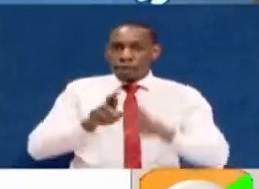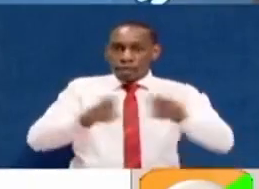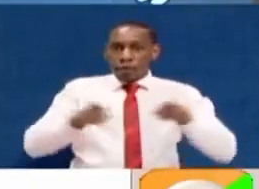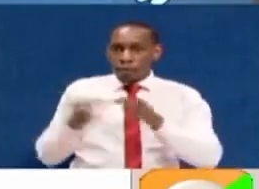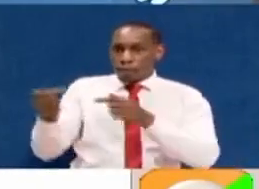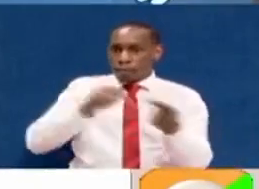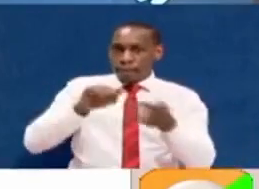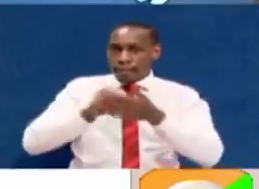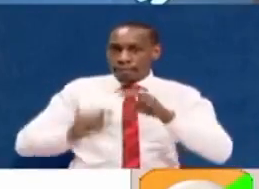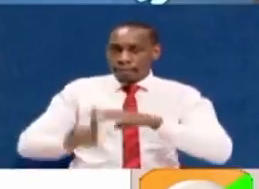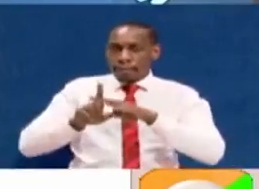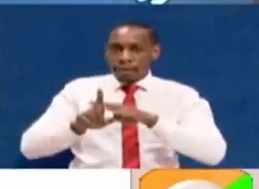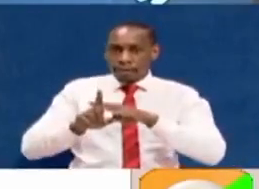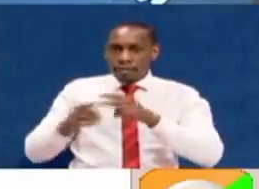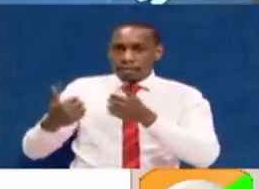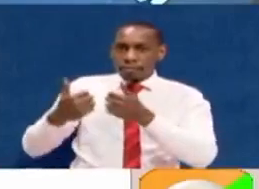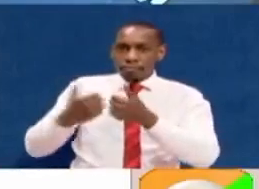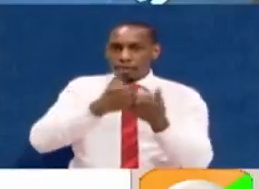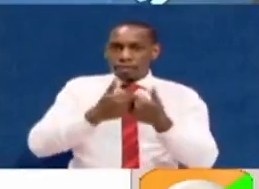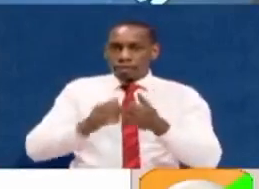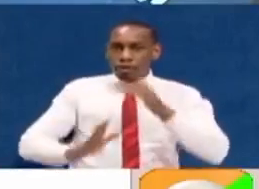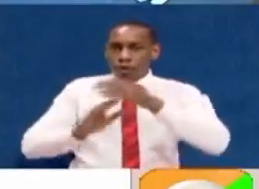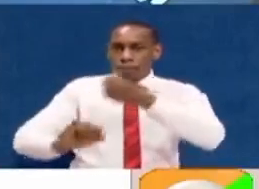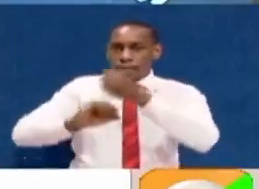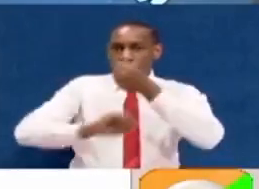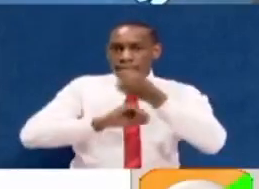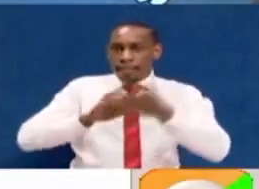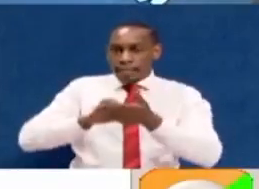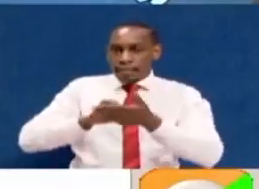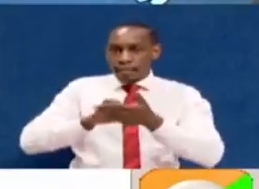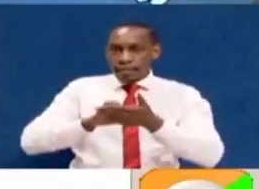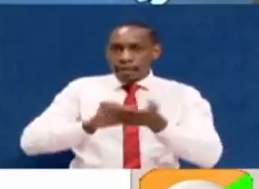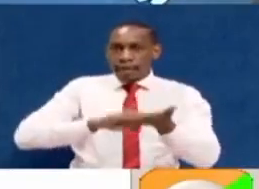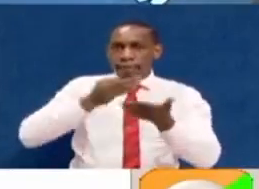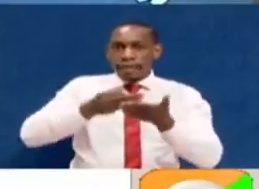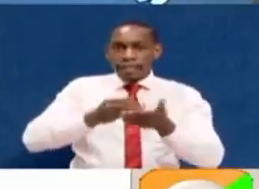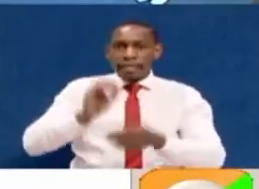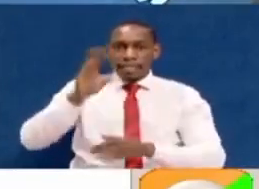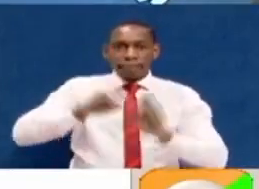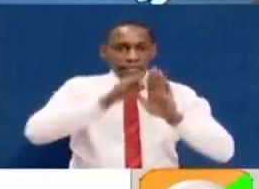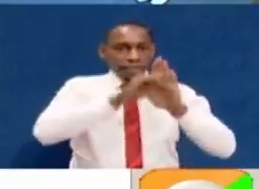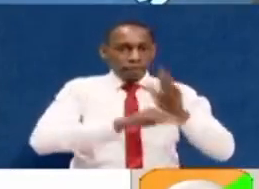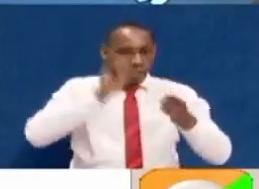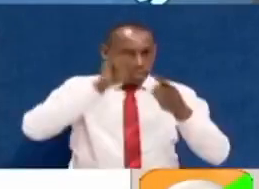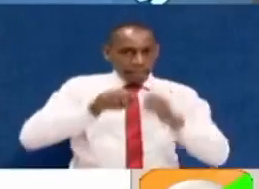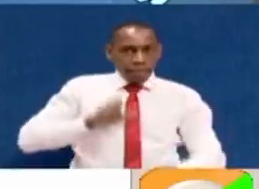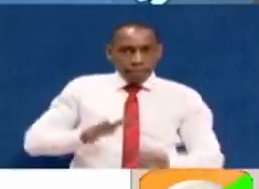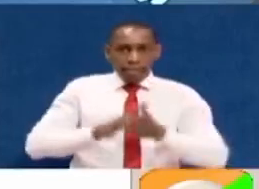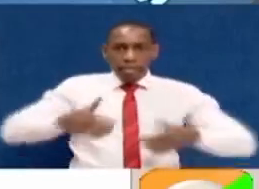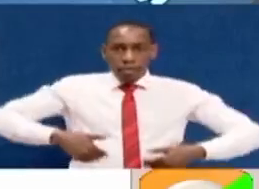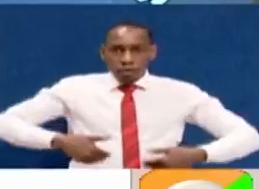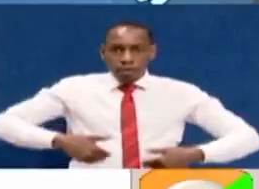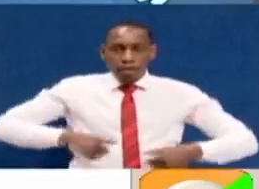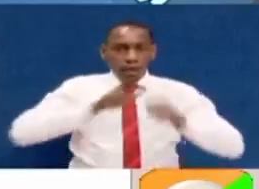have sparked flight amongst top donors that have been bankrolling multi-million programs targeting women and youth